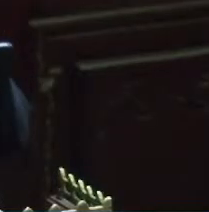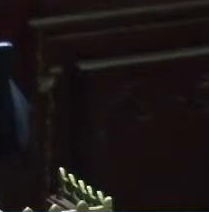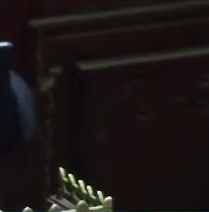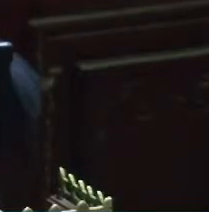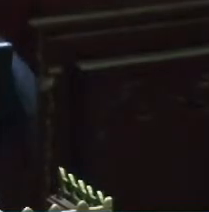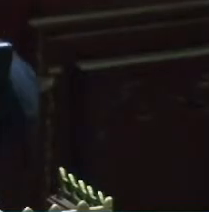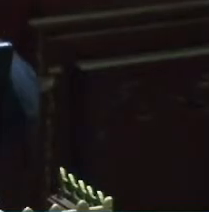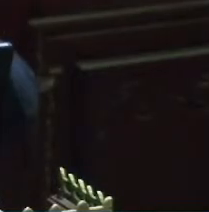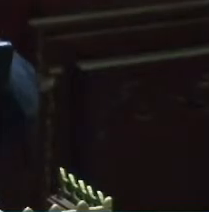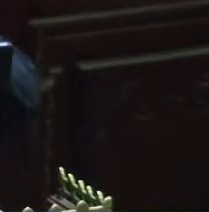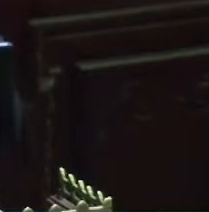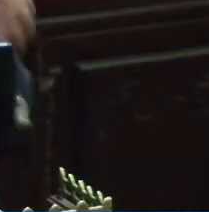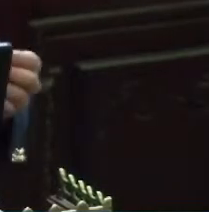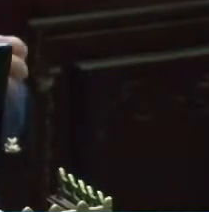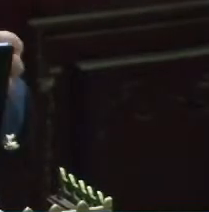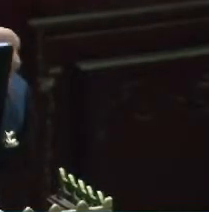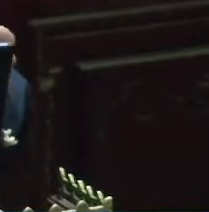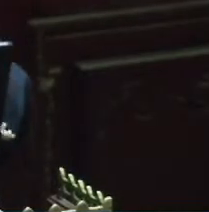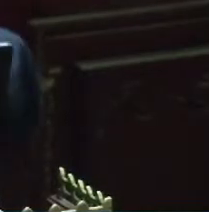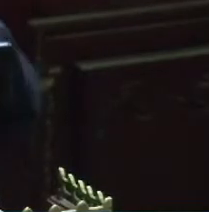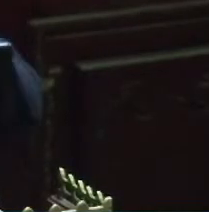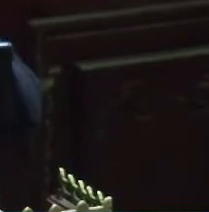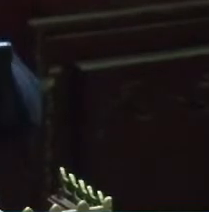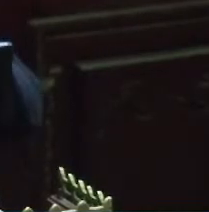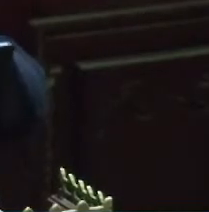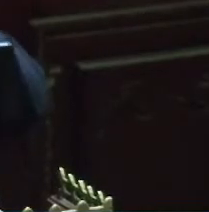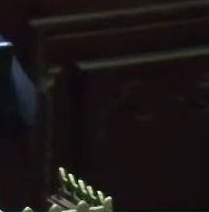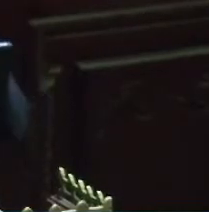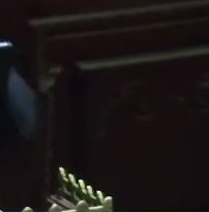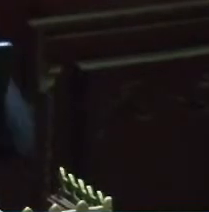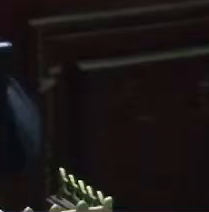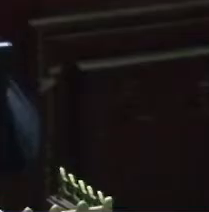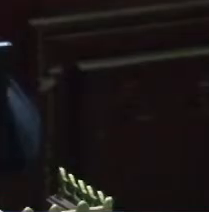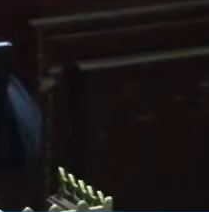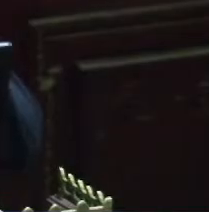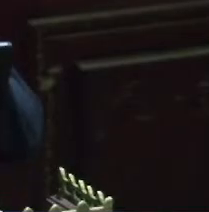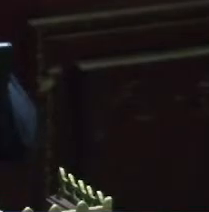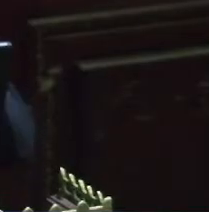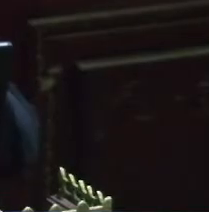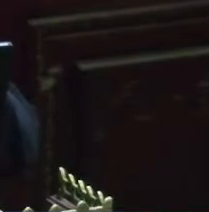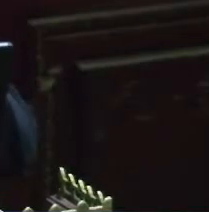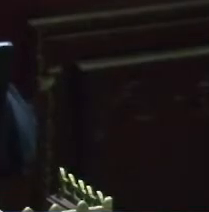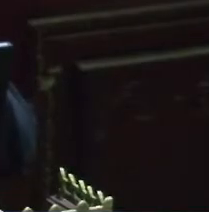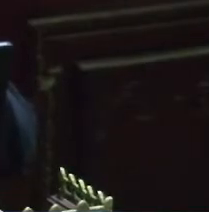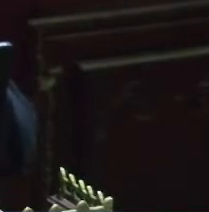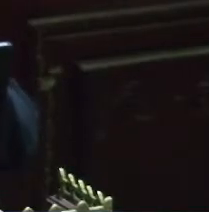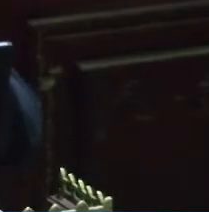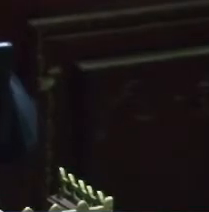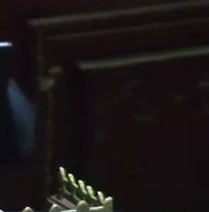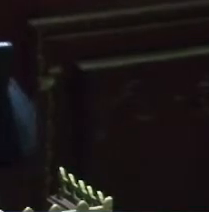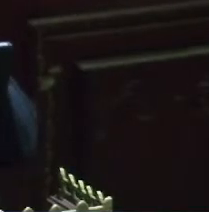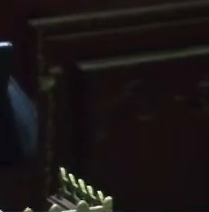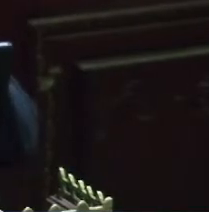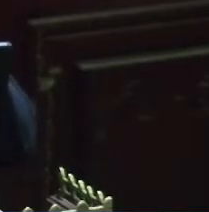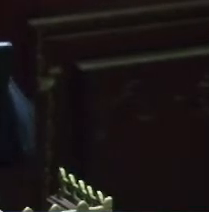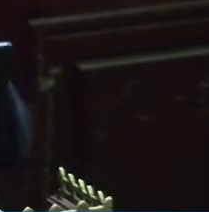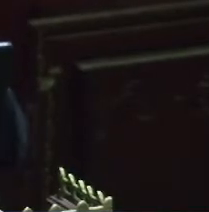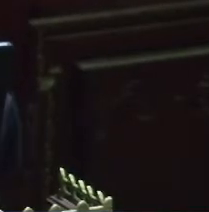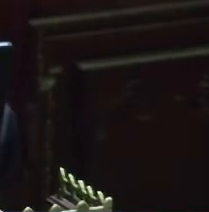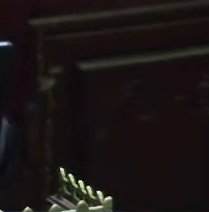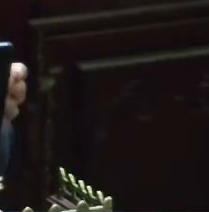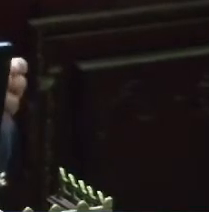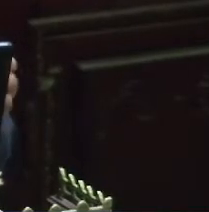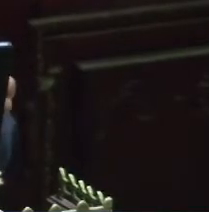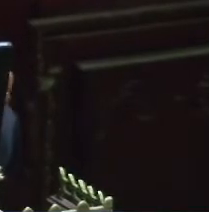STIA, who's ran by the ANC, whose position you strongly advocate for in this House. And that is why